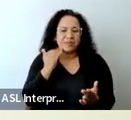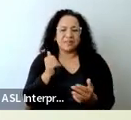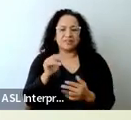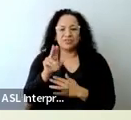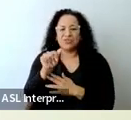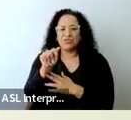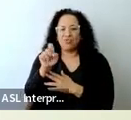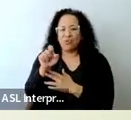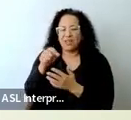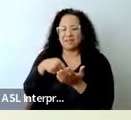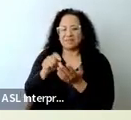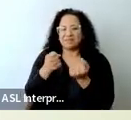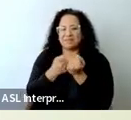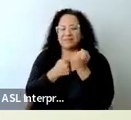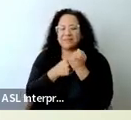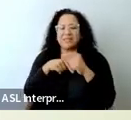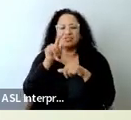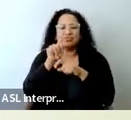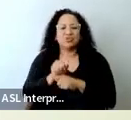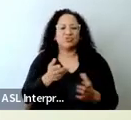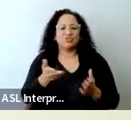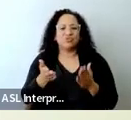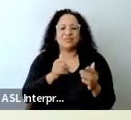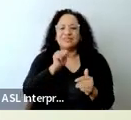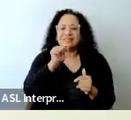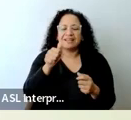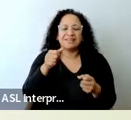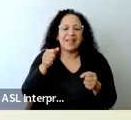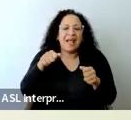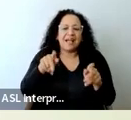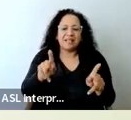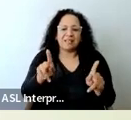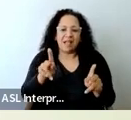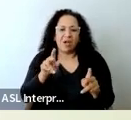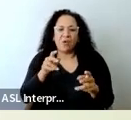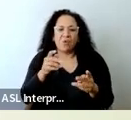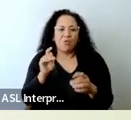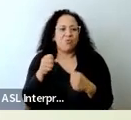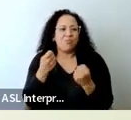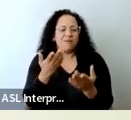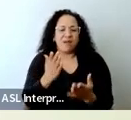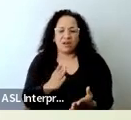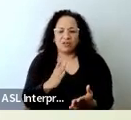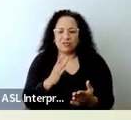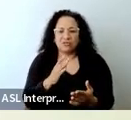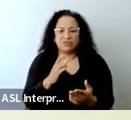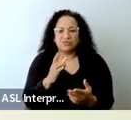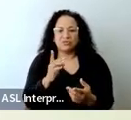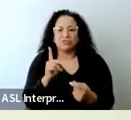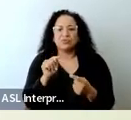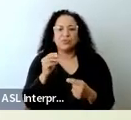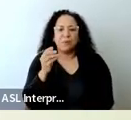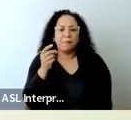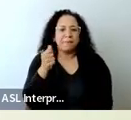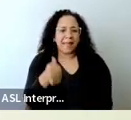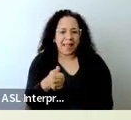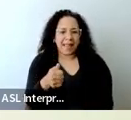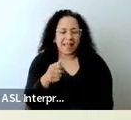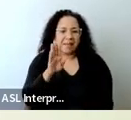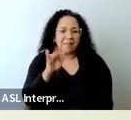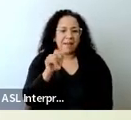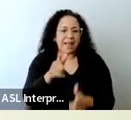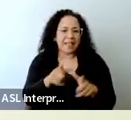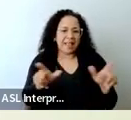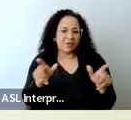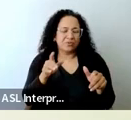rate structure in traditional services does not allow providers to pay bilingual